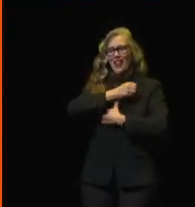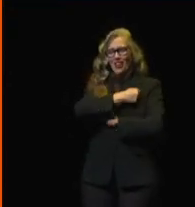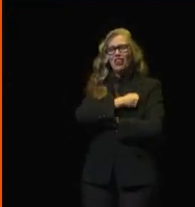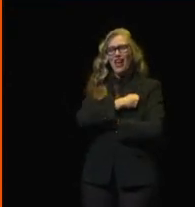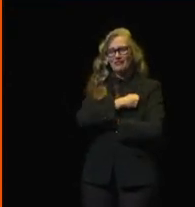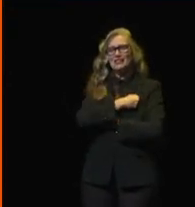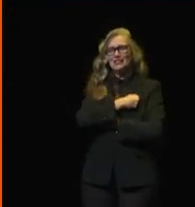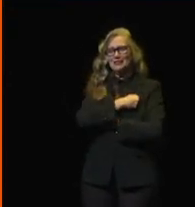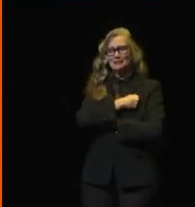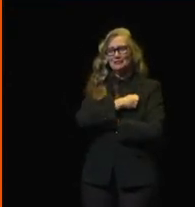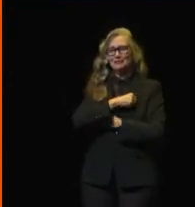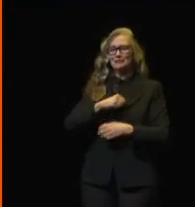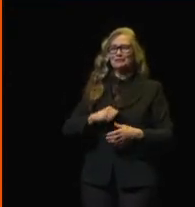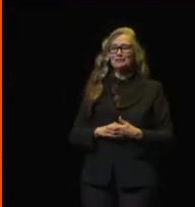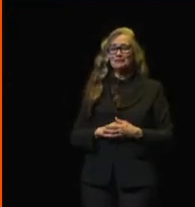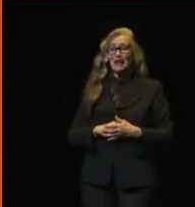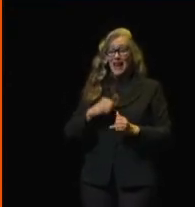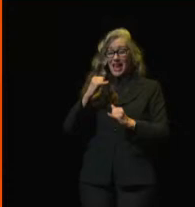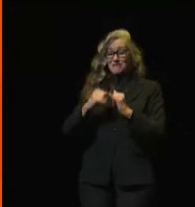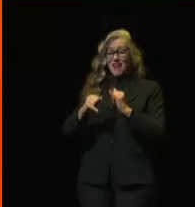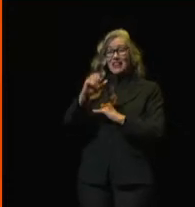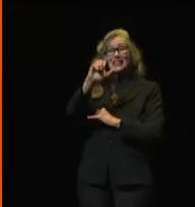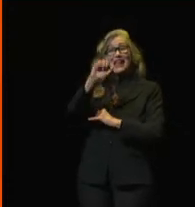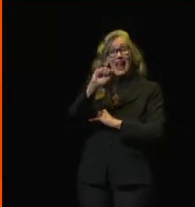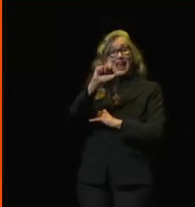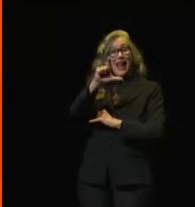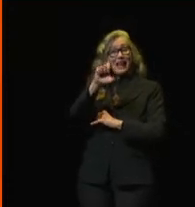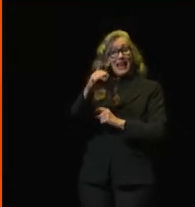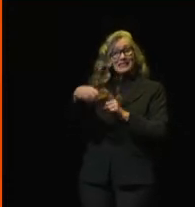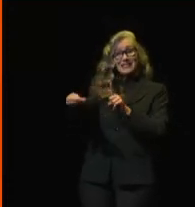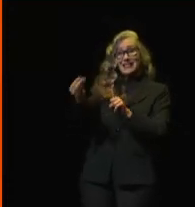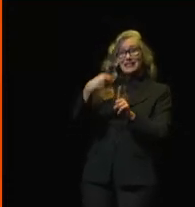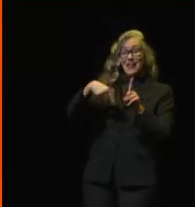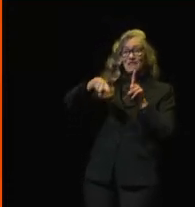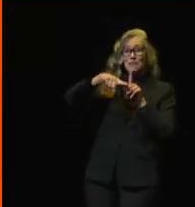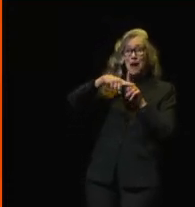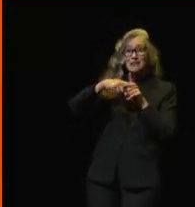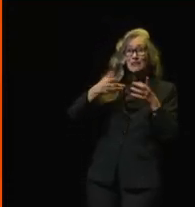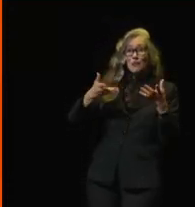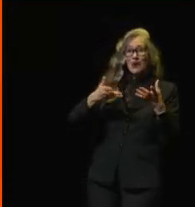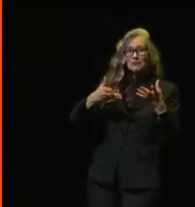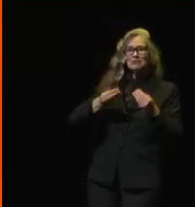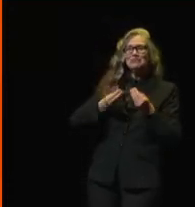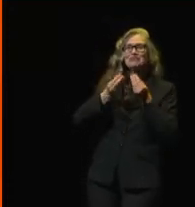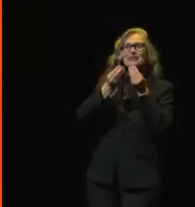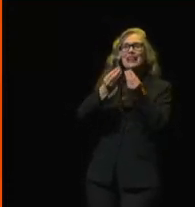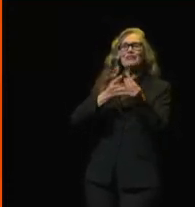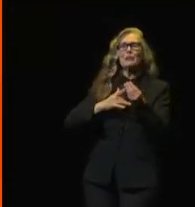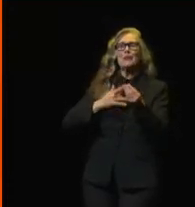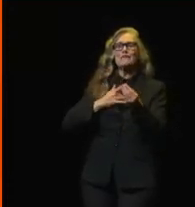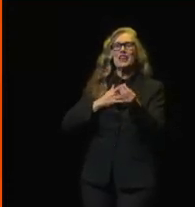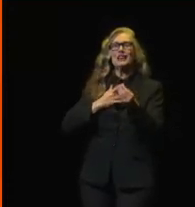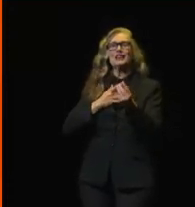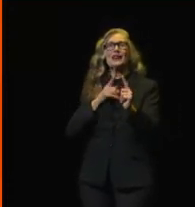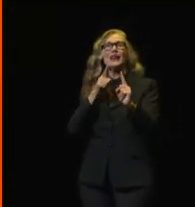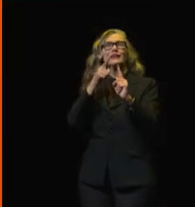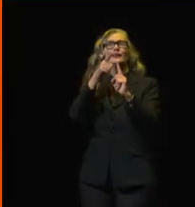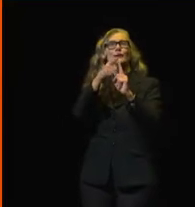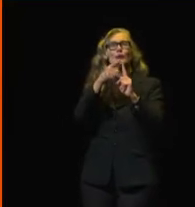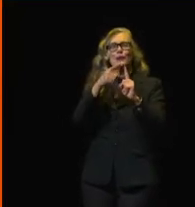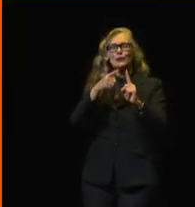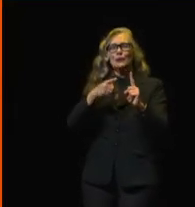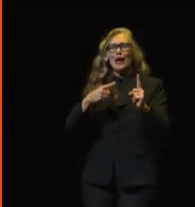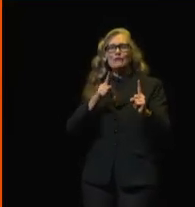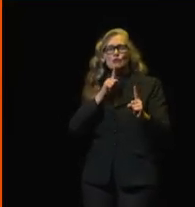And finally, ALS gave Ady an incredible sense of purpose in his work, which also brought great joy and satisfaction to this period of his